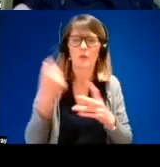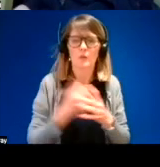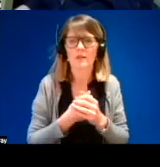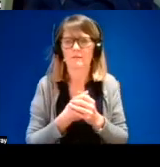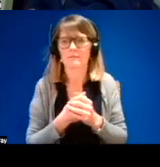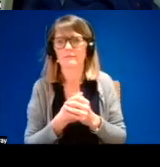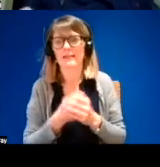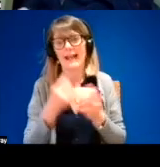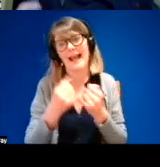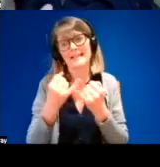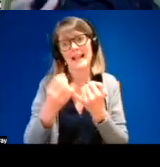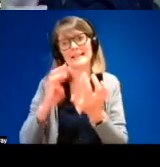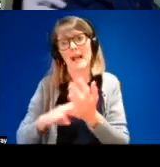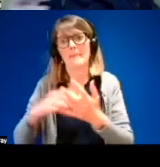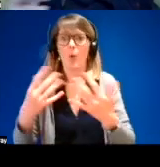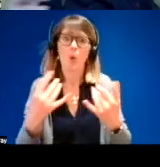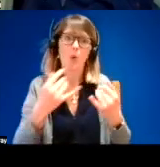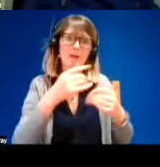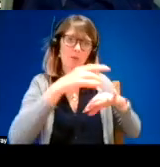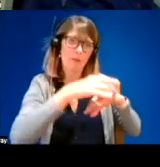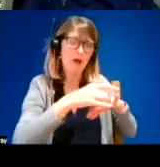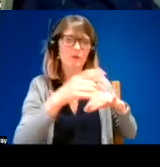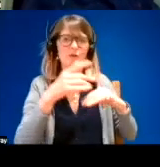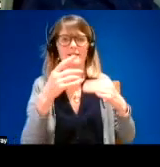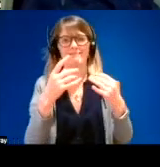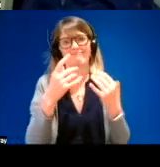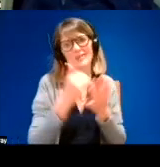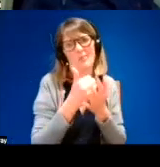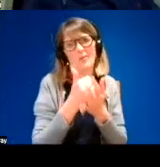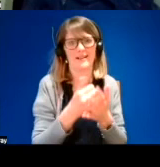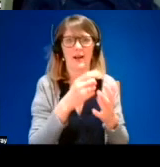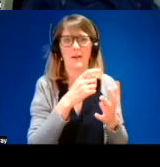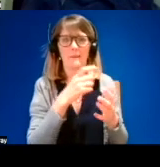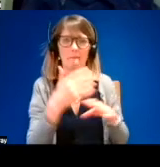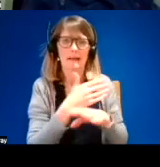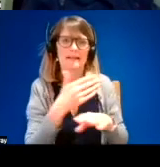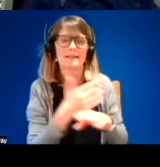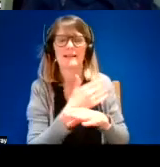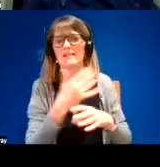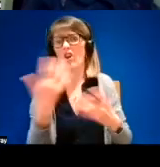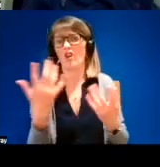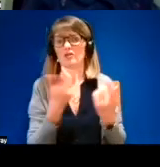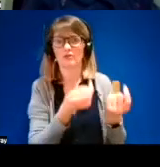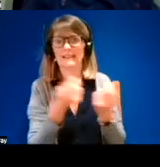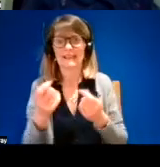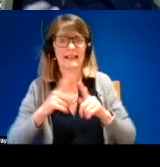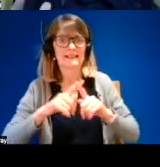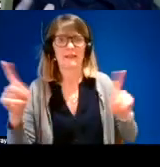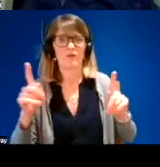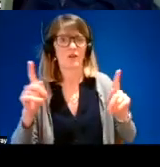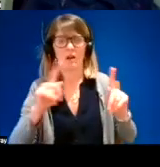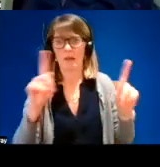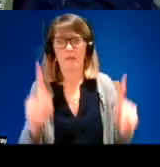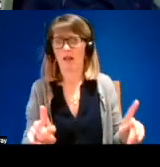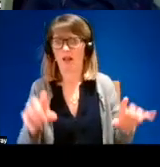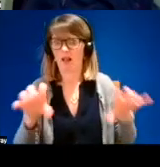self-supporting ministers or spouse-supported ministers, as I sometimes like to call it, are often treated as a different species. That's not always